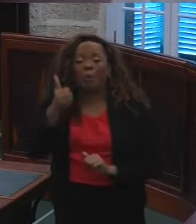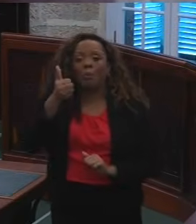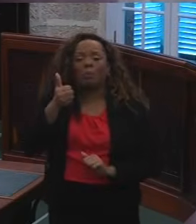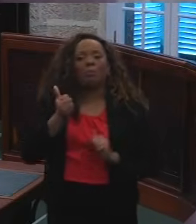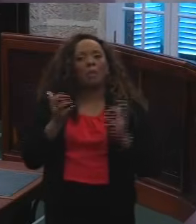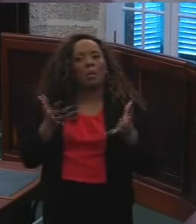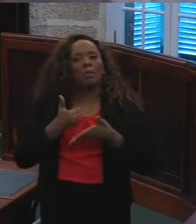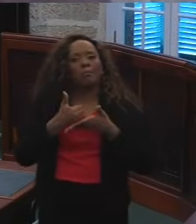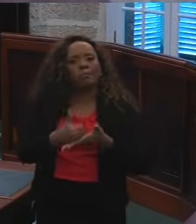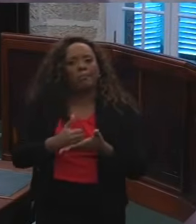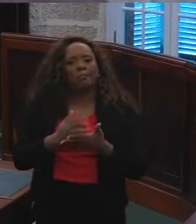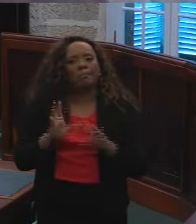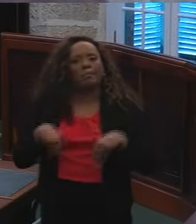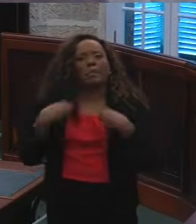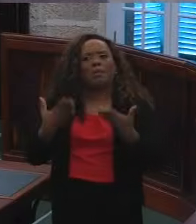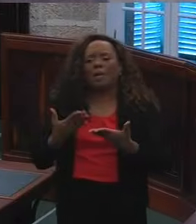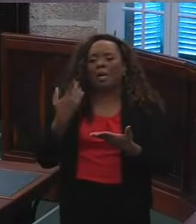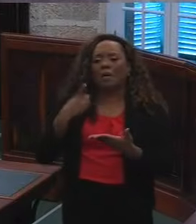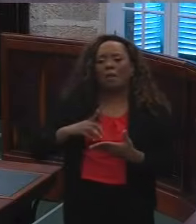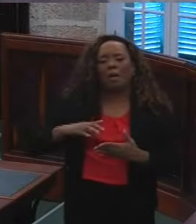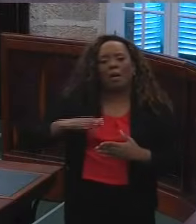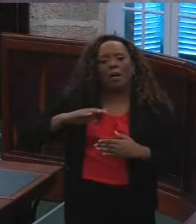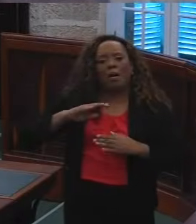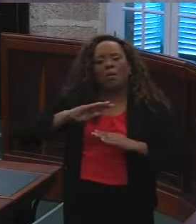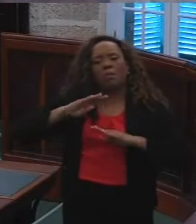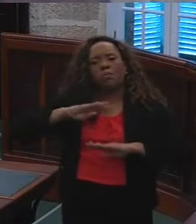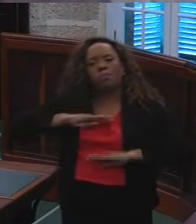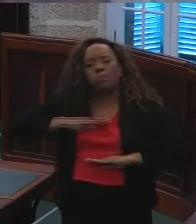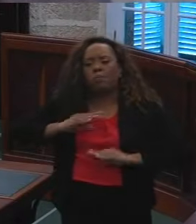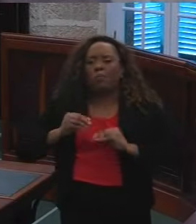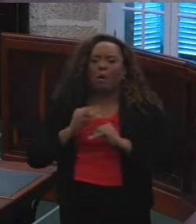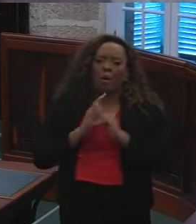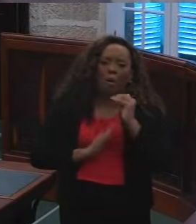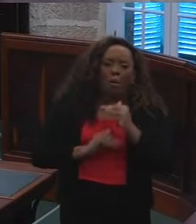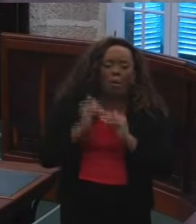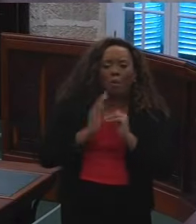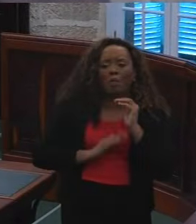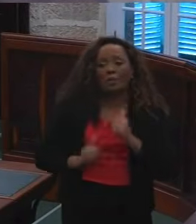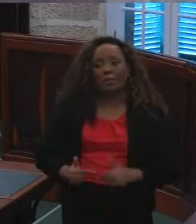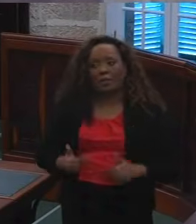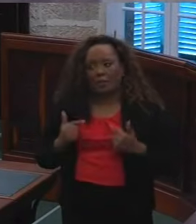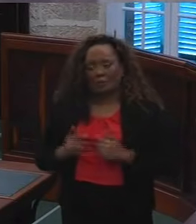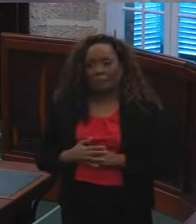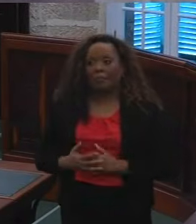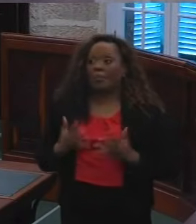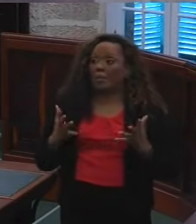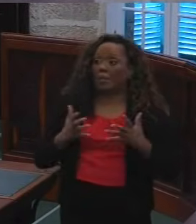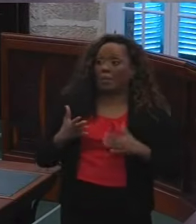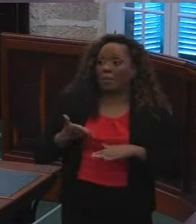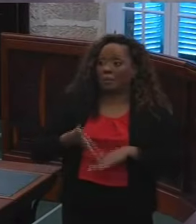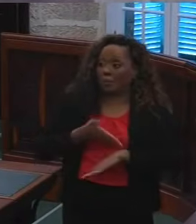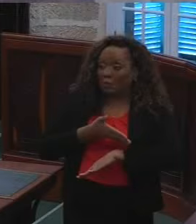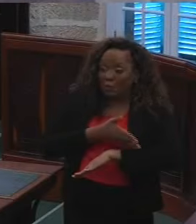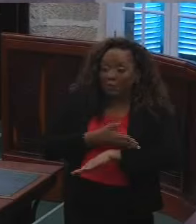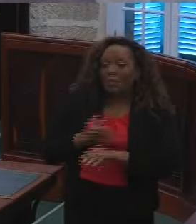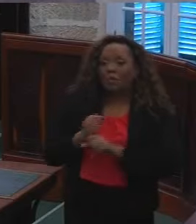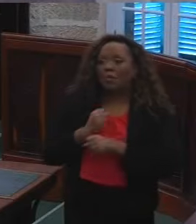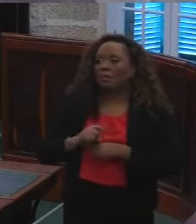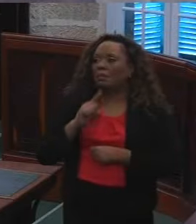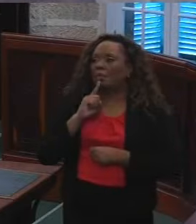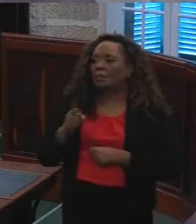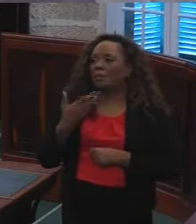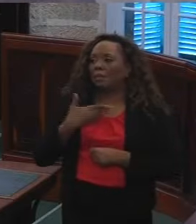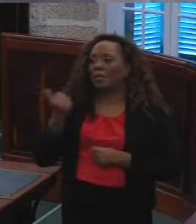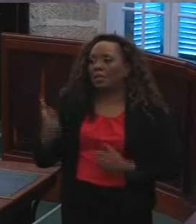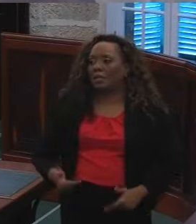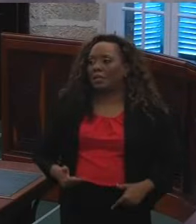here for, to improve the lives of our constituents and to ensure that there's better living for